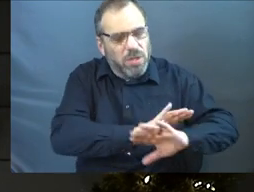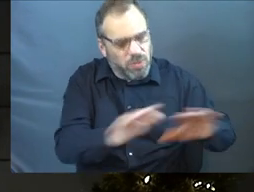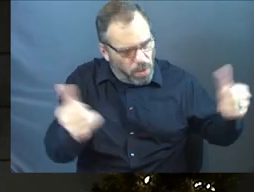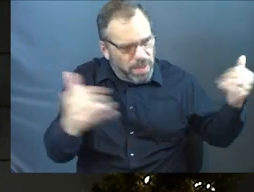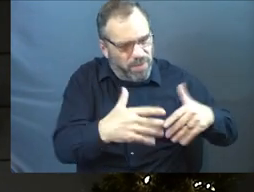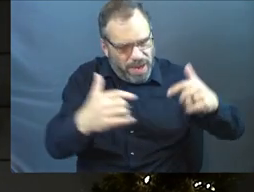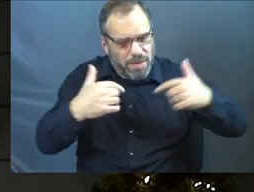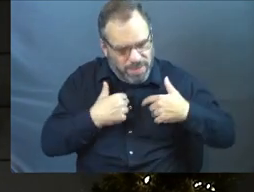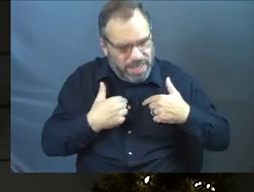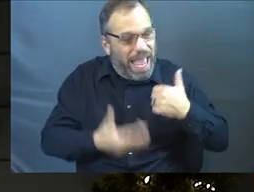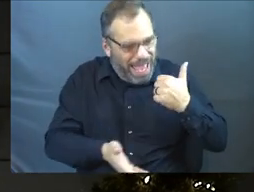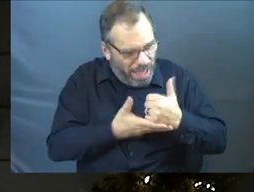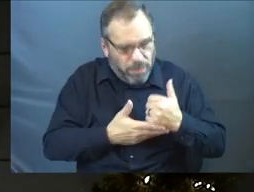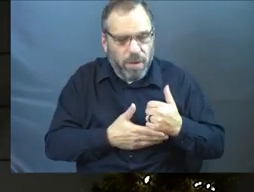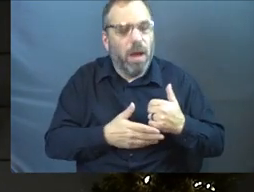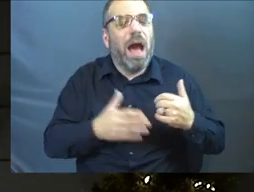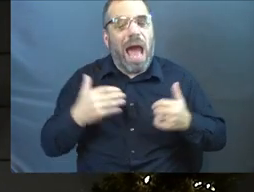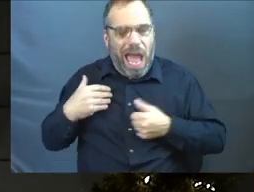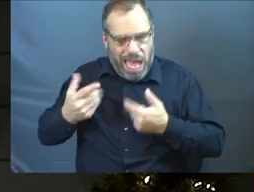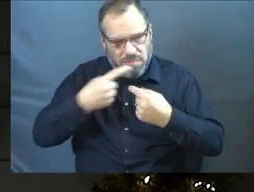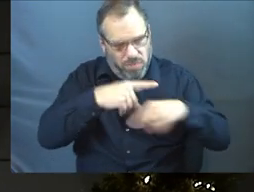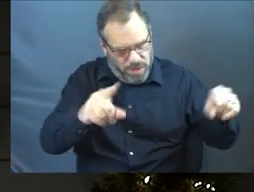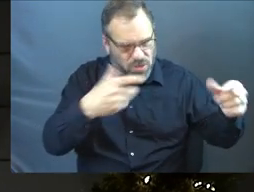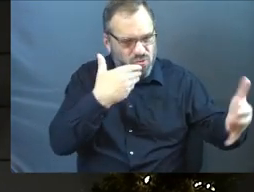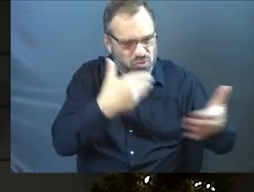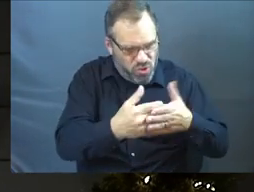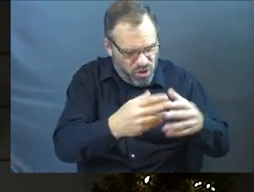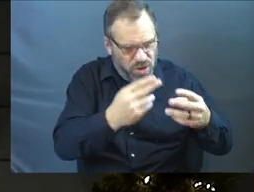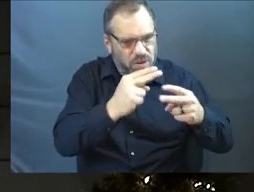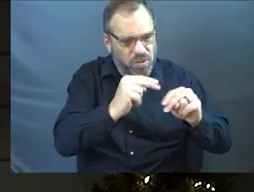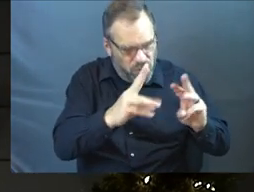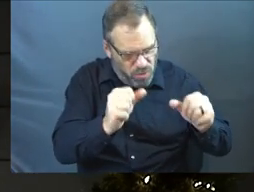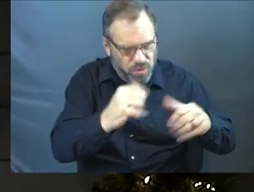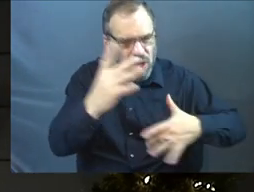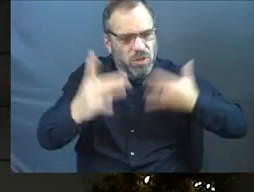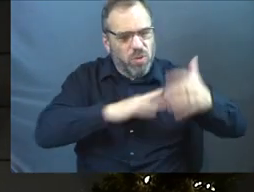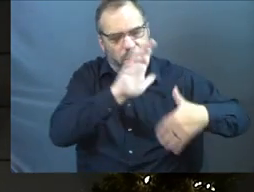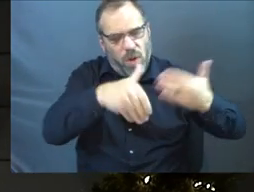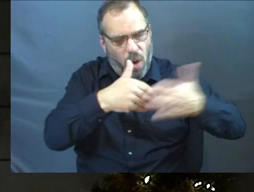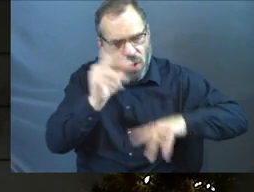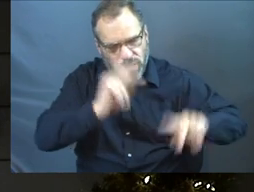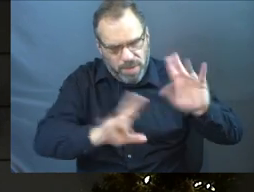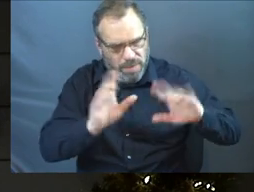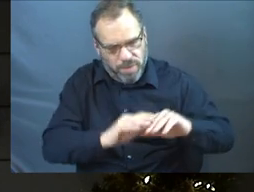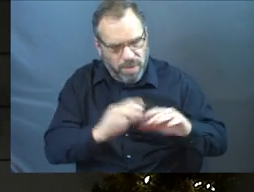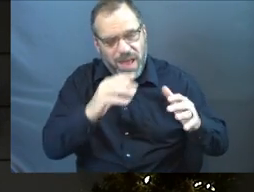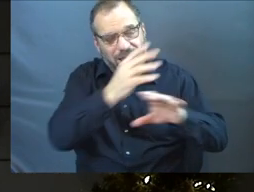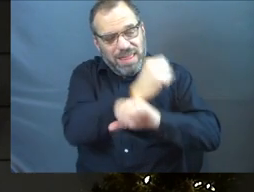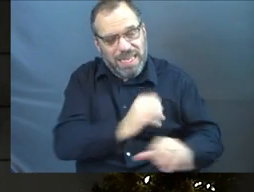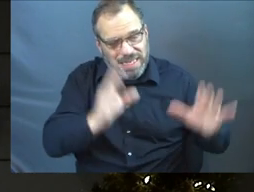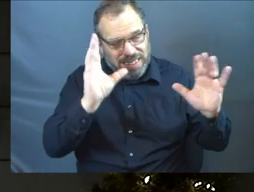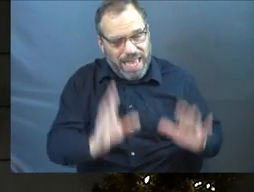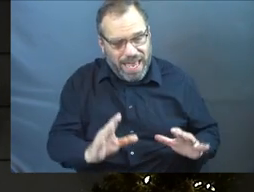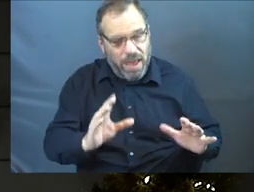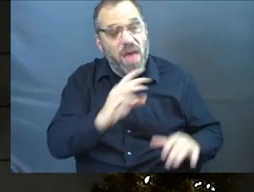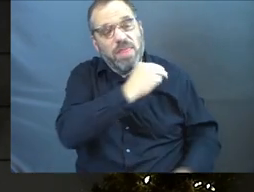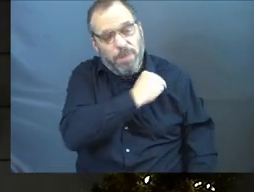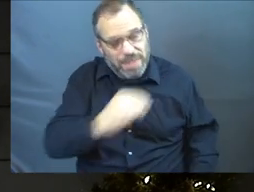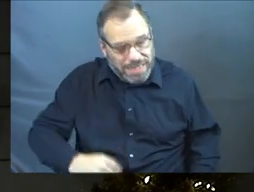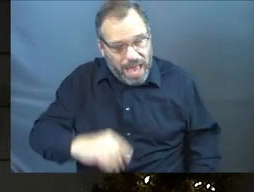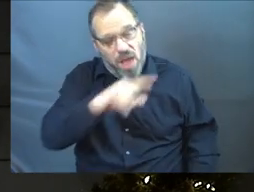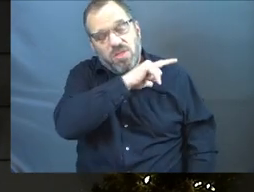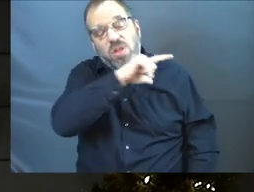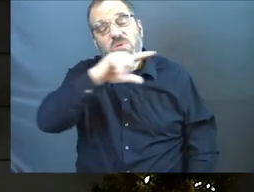not be afraid. Super helpful. I bring you good news that will bring great joy to all people. The Savior, yes, the Messiah,